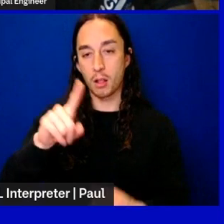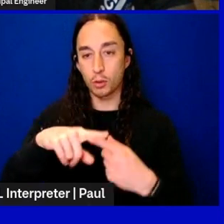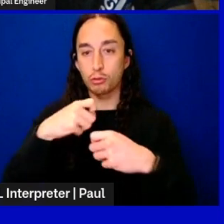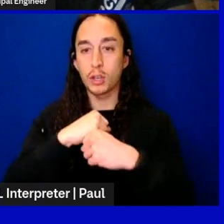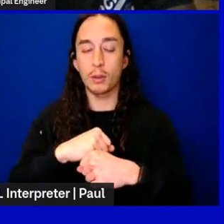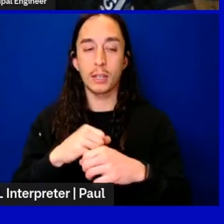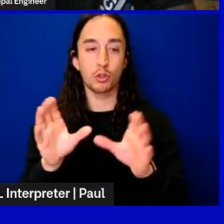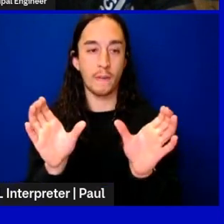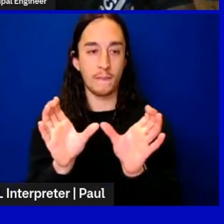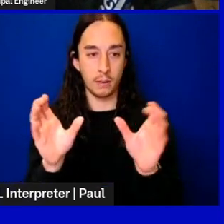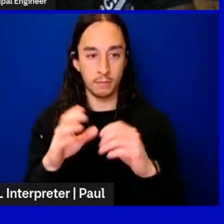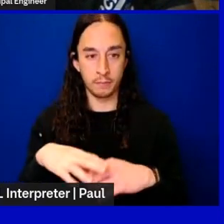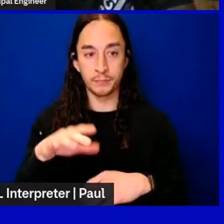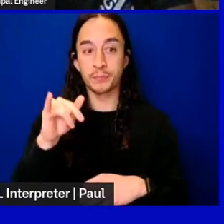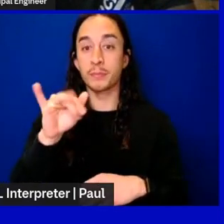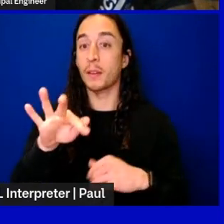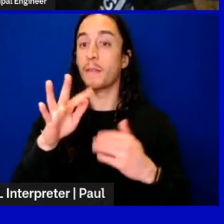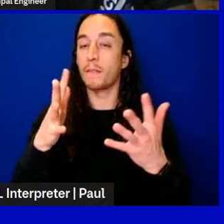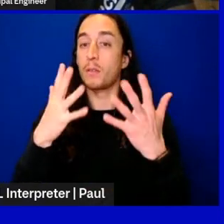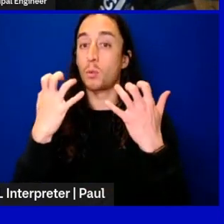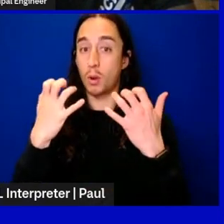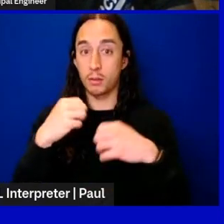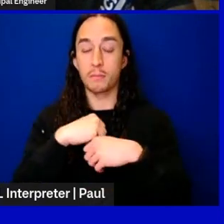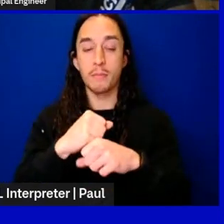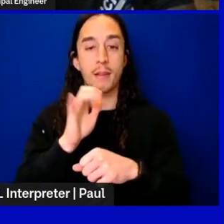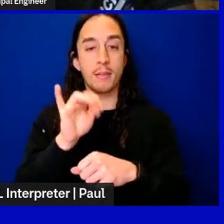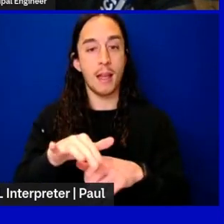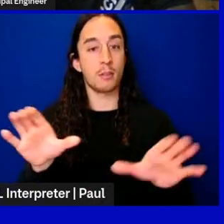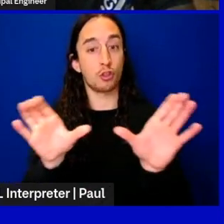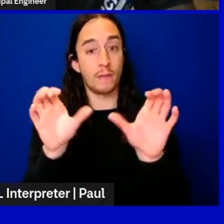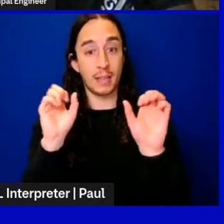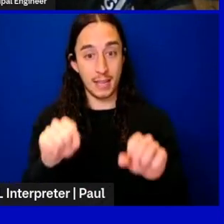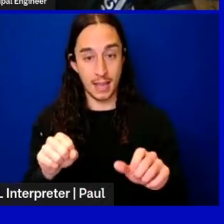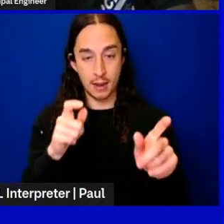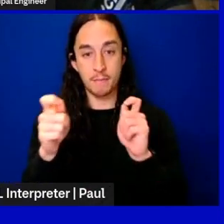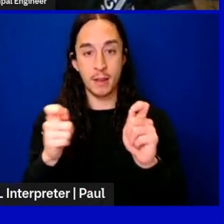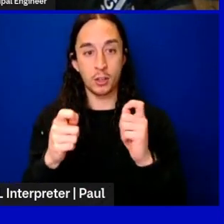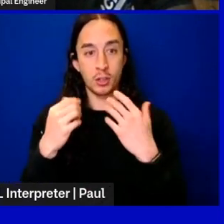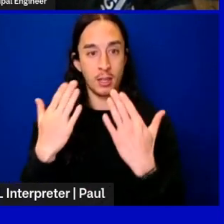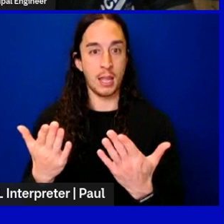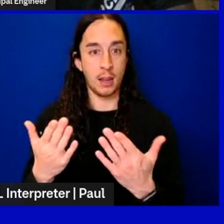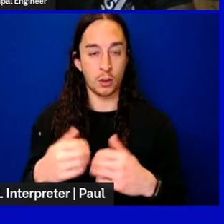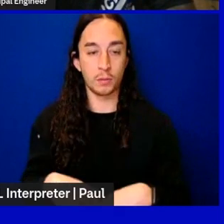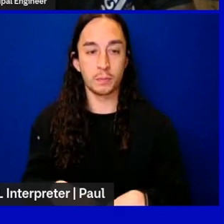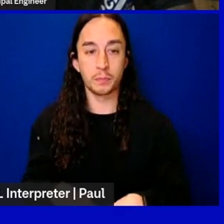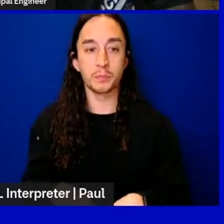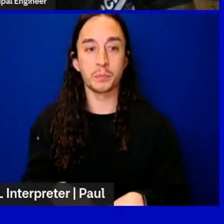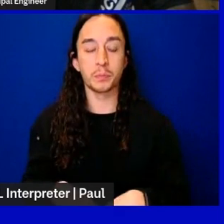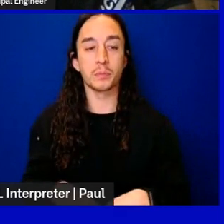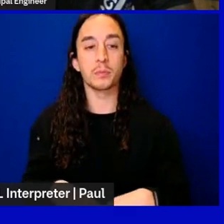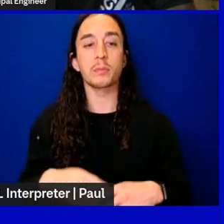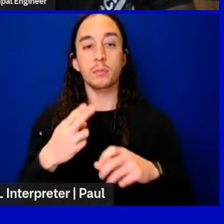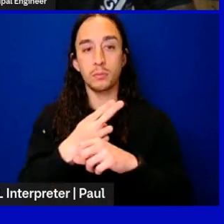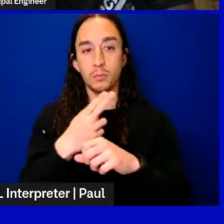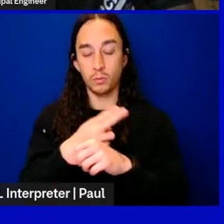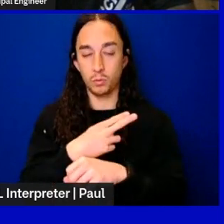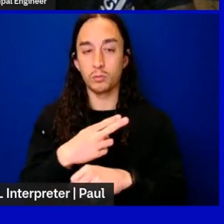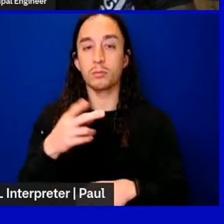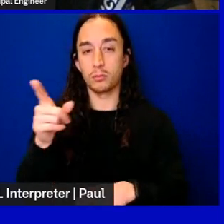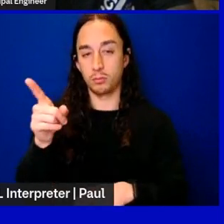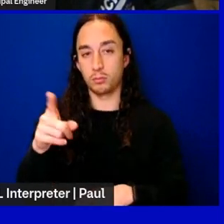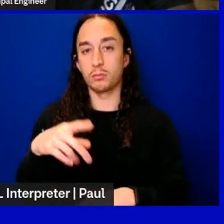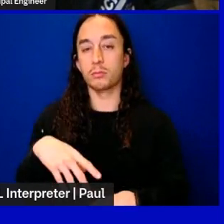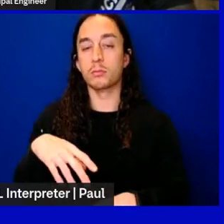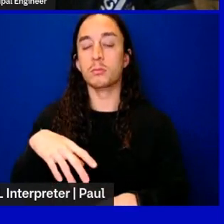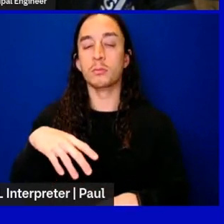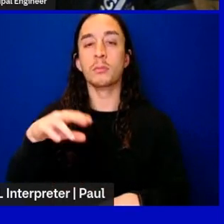to encrypt your traffic, you can create the certificates, manage them with the help of the Vault, and then use the HashiCorp Vault also to control